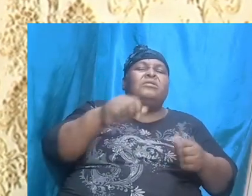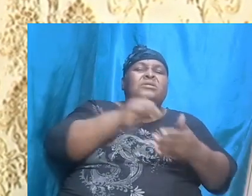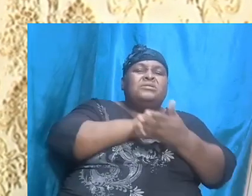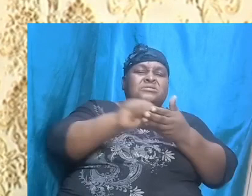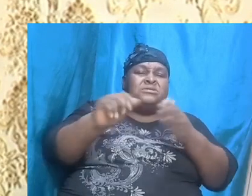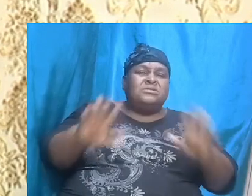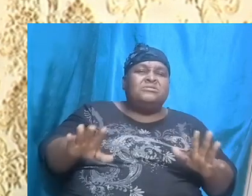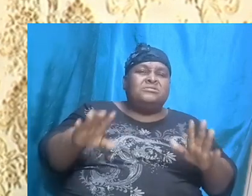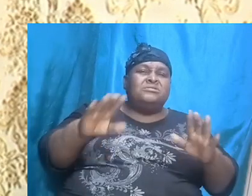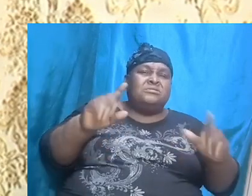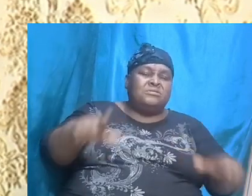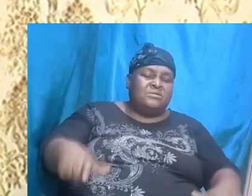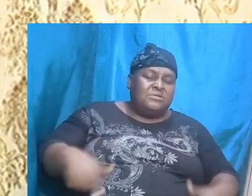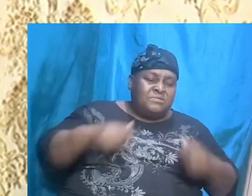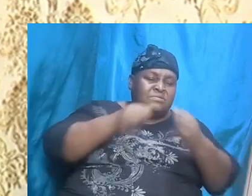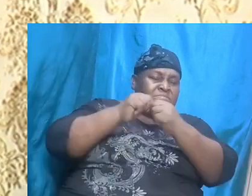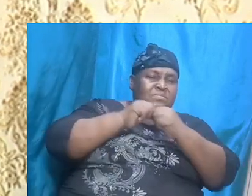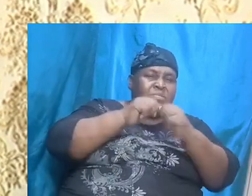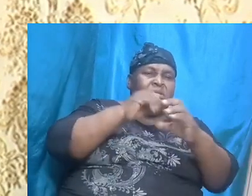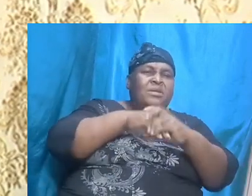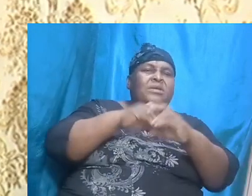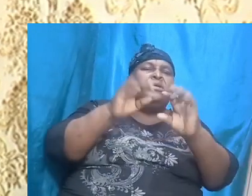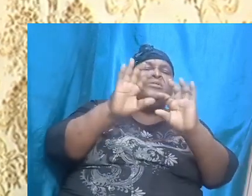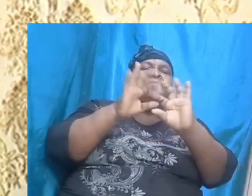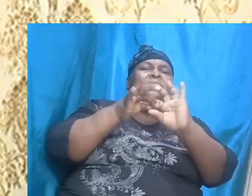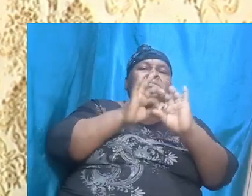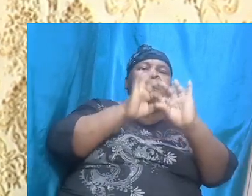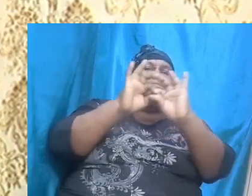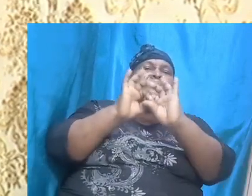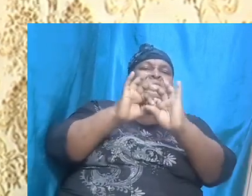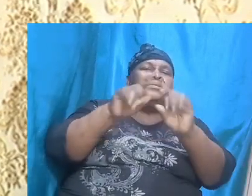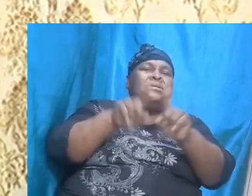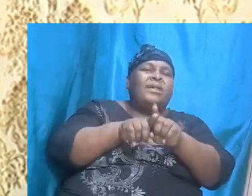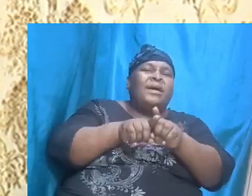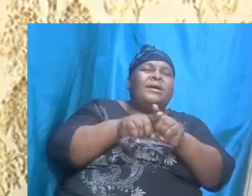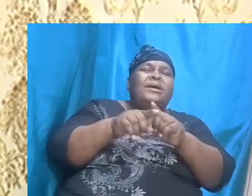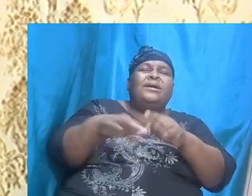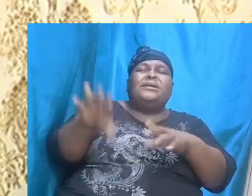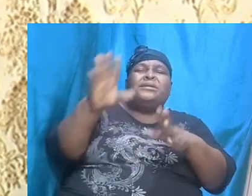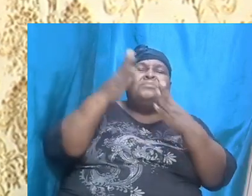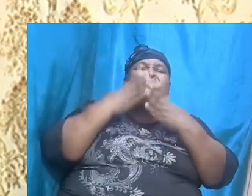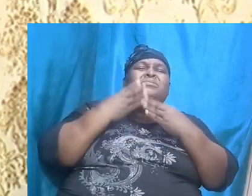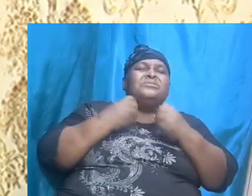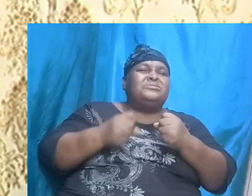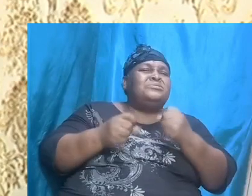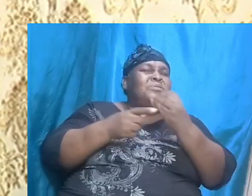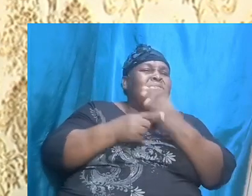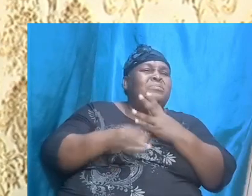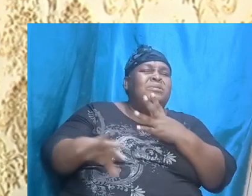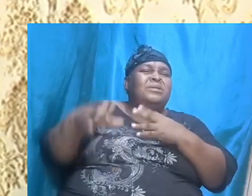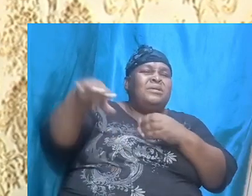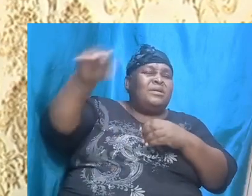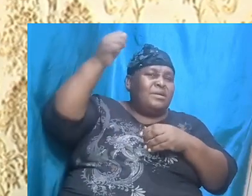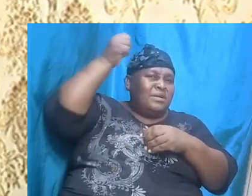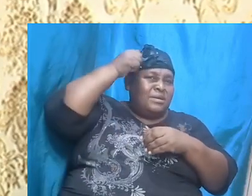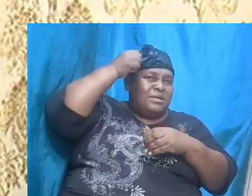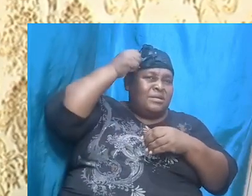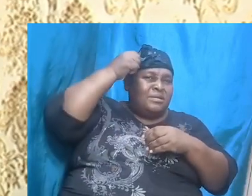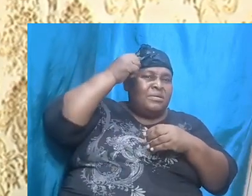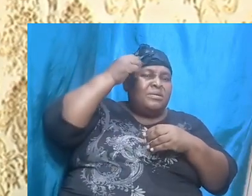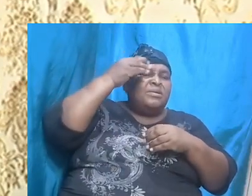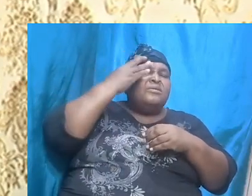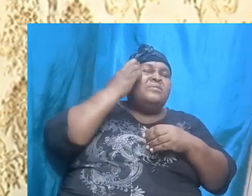in unity. It is like the precious ointment upon the head that ran down upon the